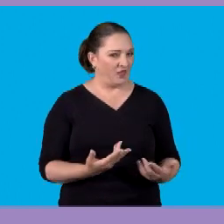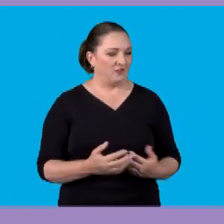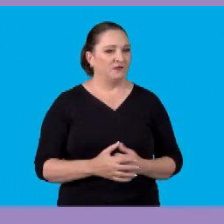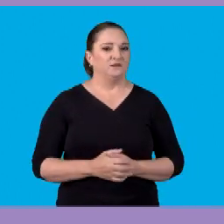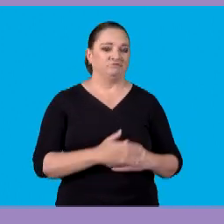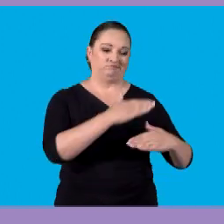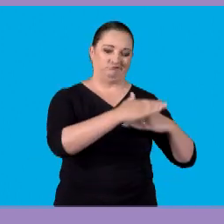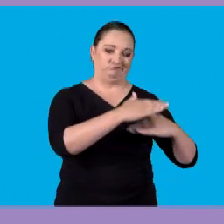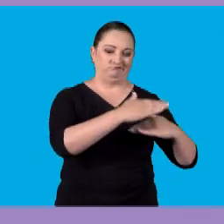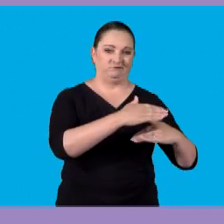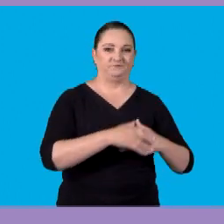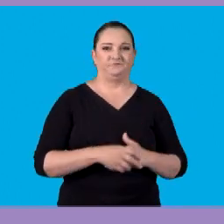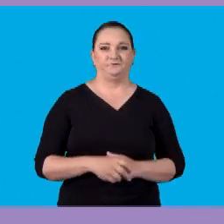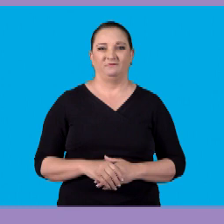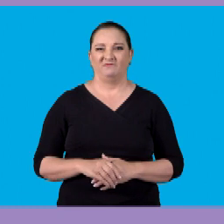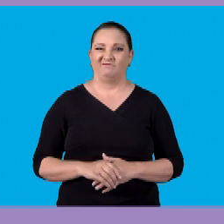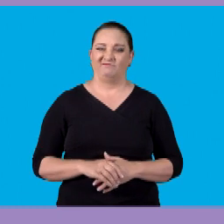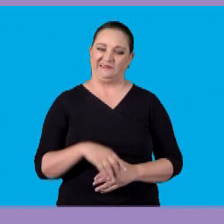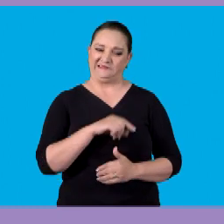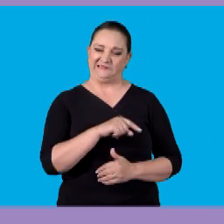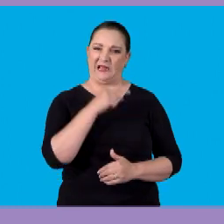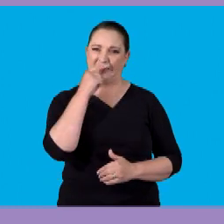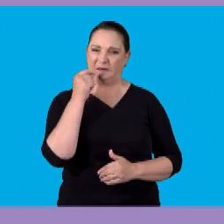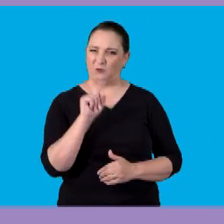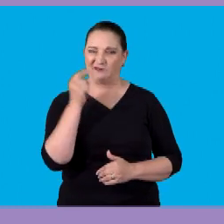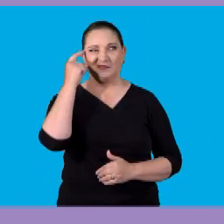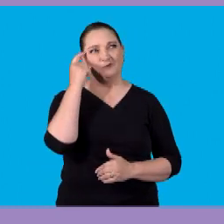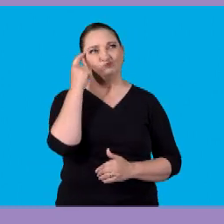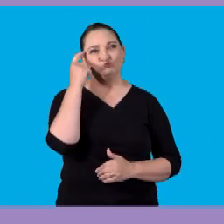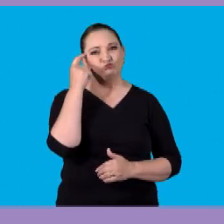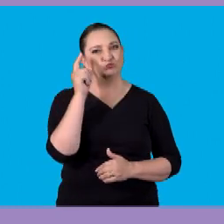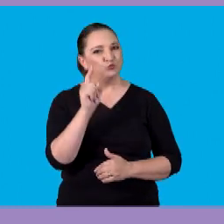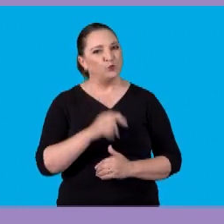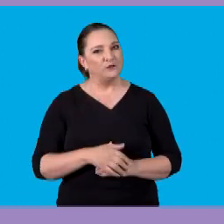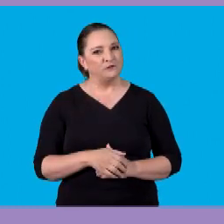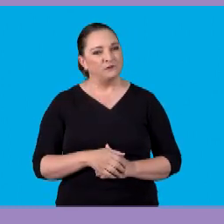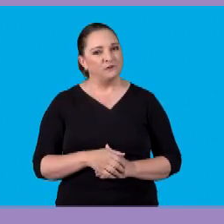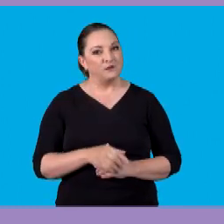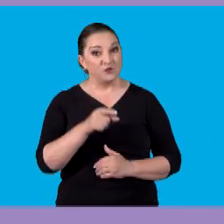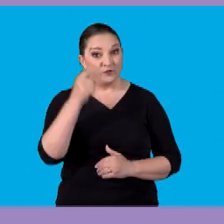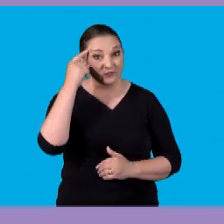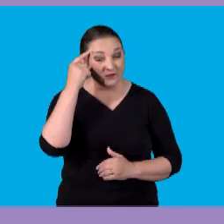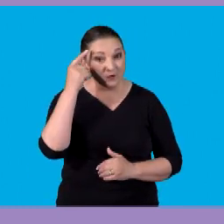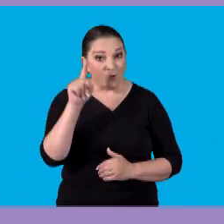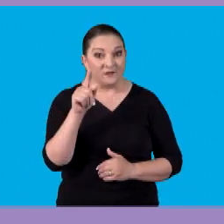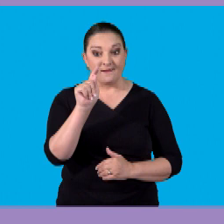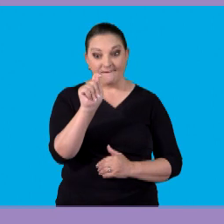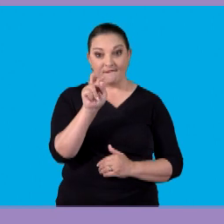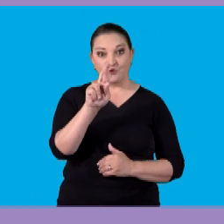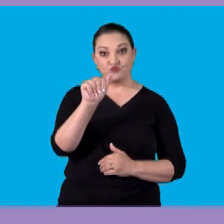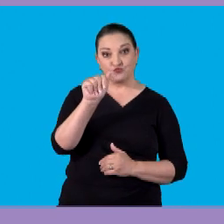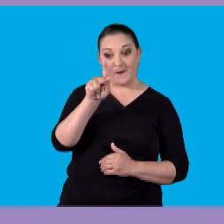pair of sides that are parallel. What quadrilateral are you thinking of? If you are thinking of